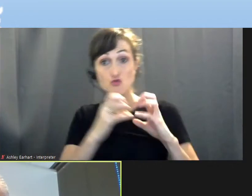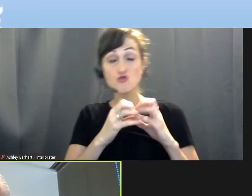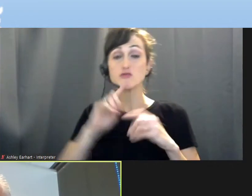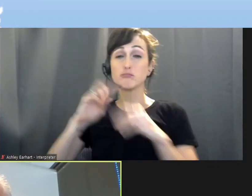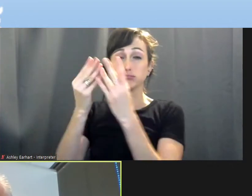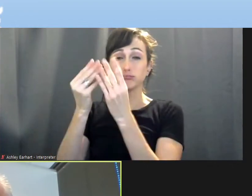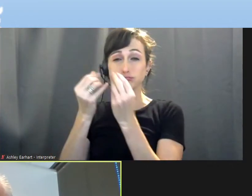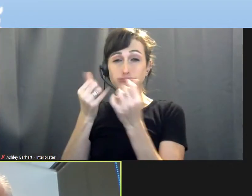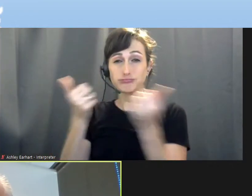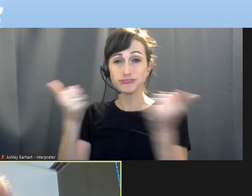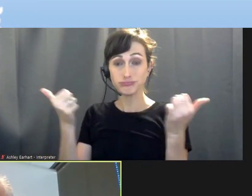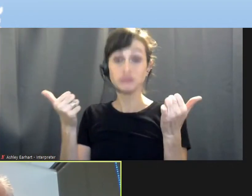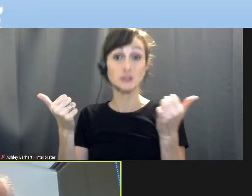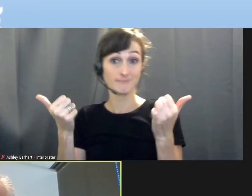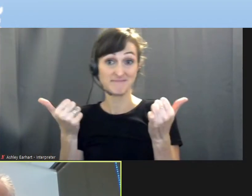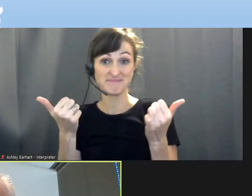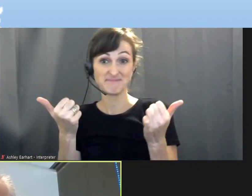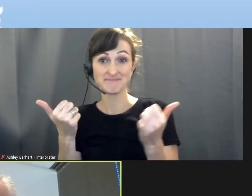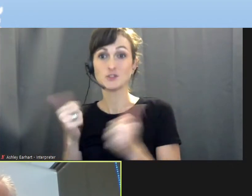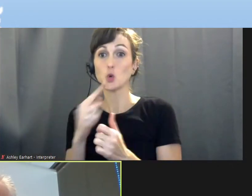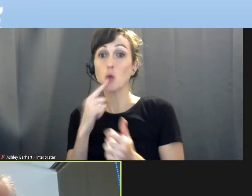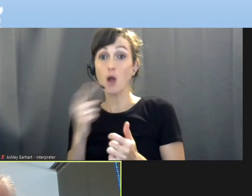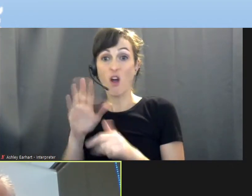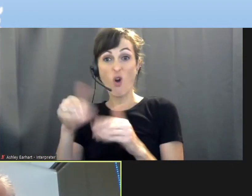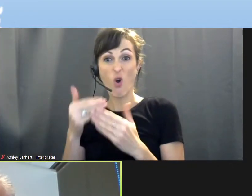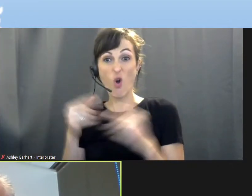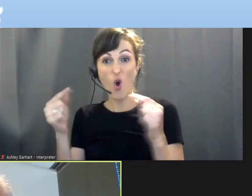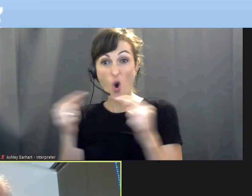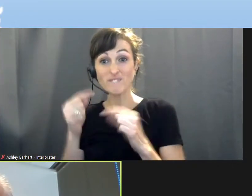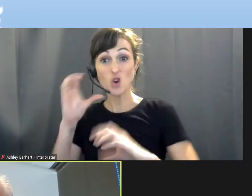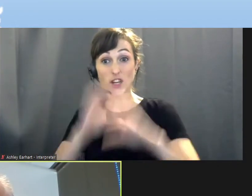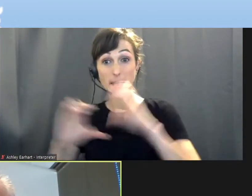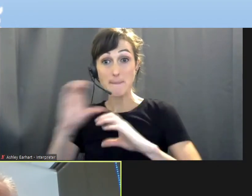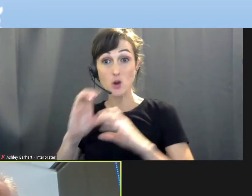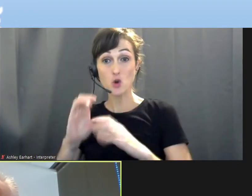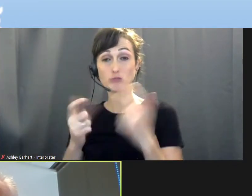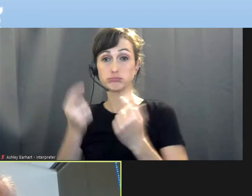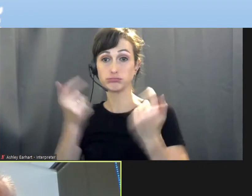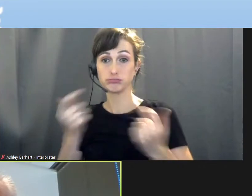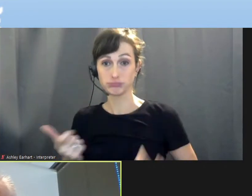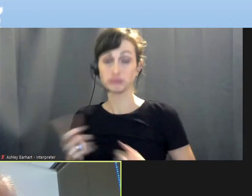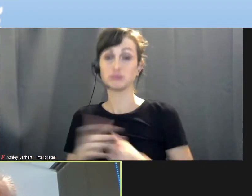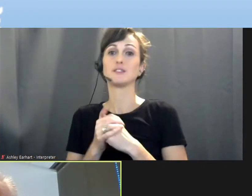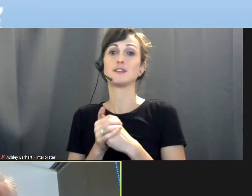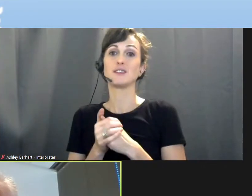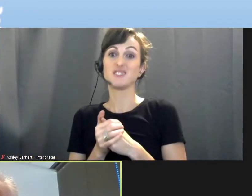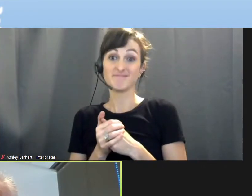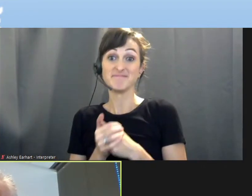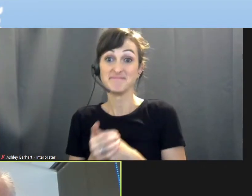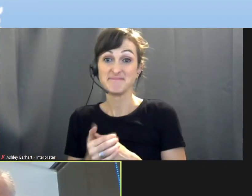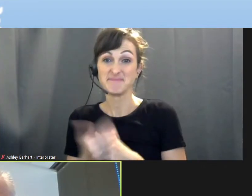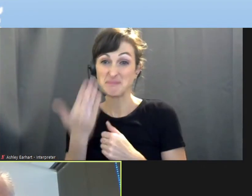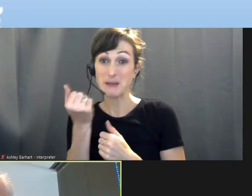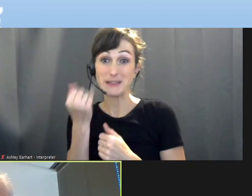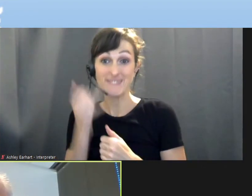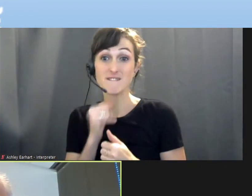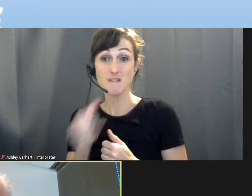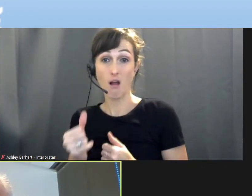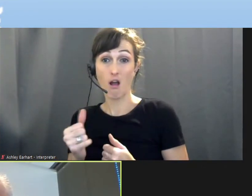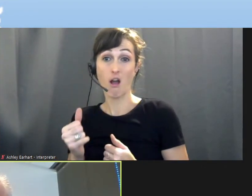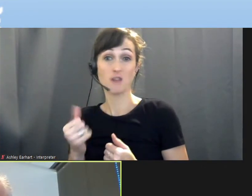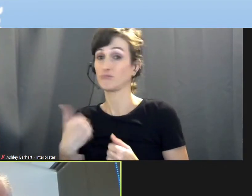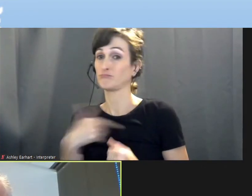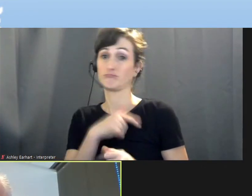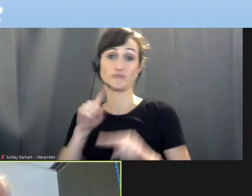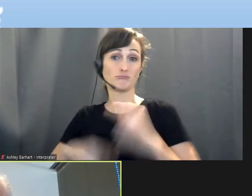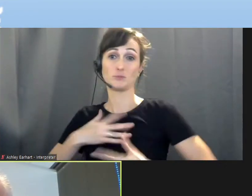eliminate what the harmful chemicals are and pathogens that would otherwise really make the air unbreathable. So what we're doing is